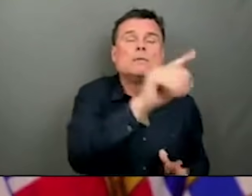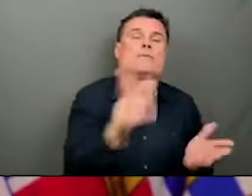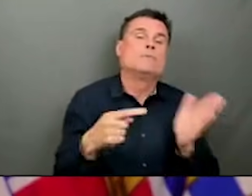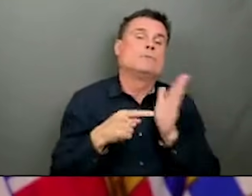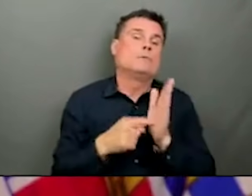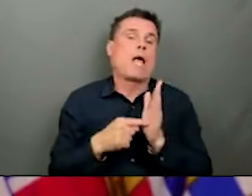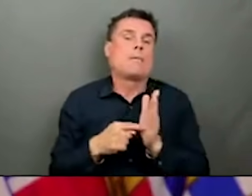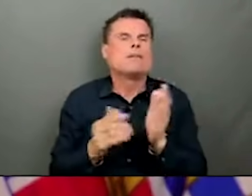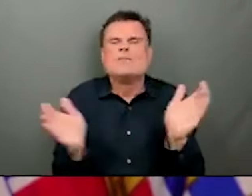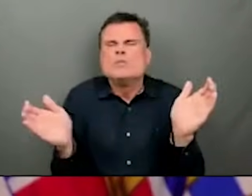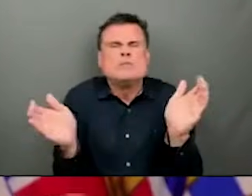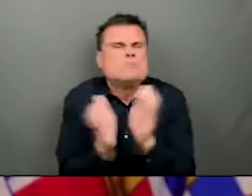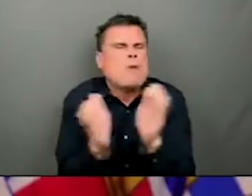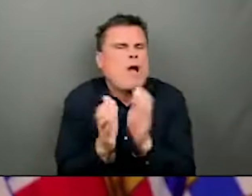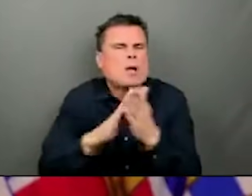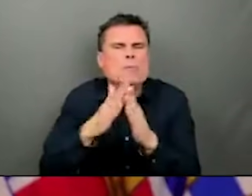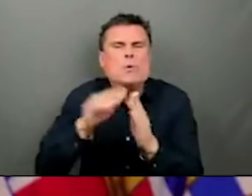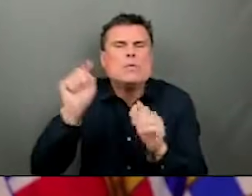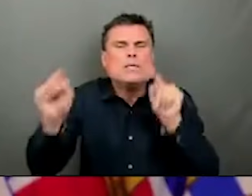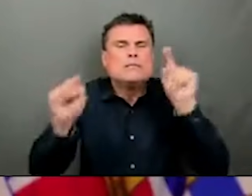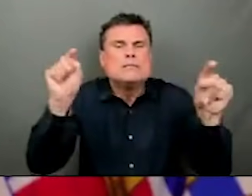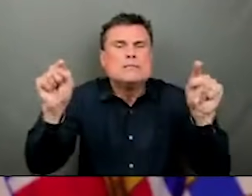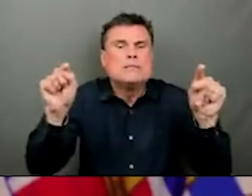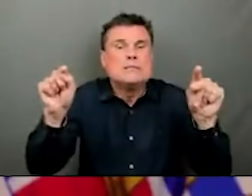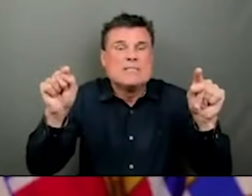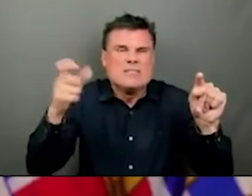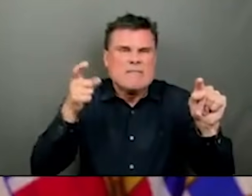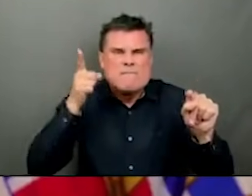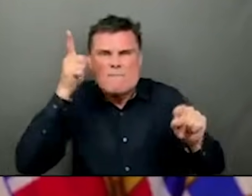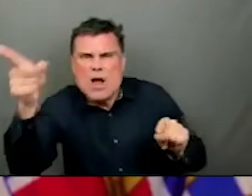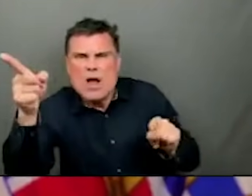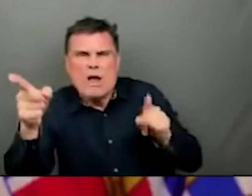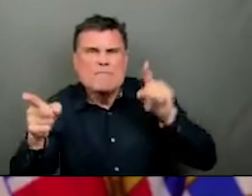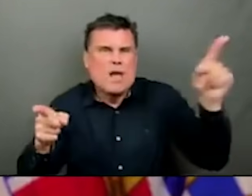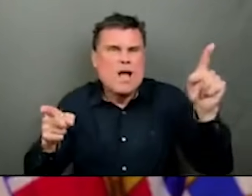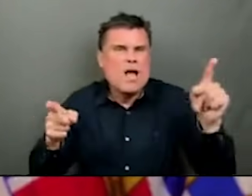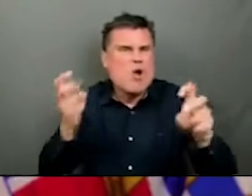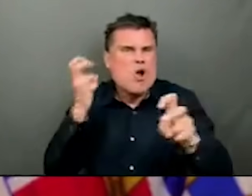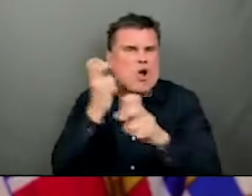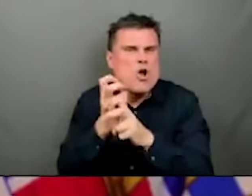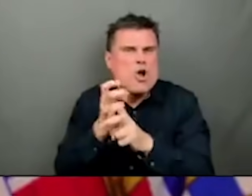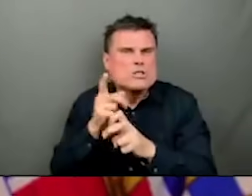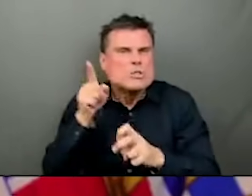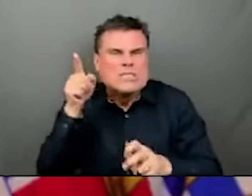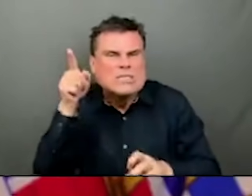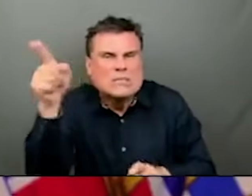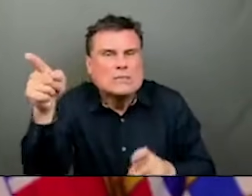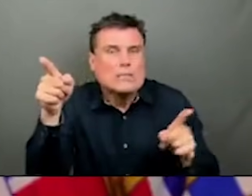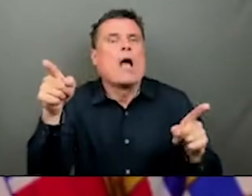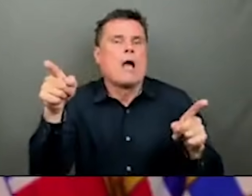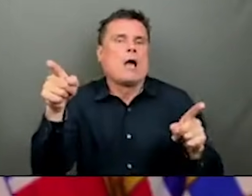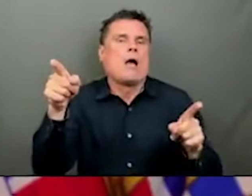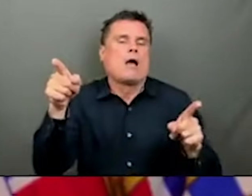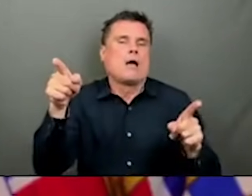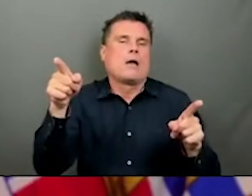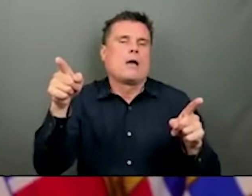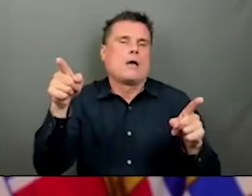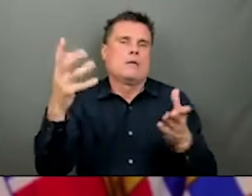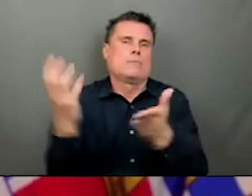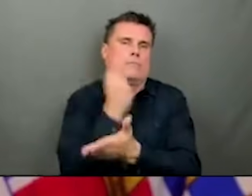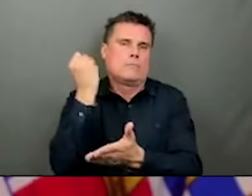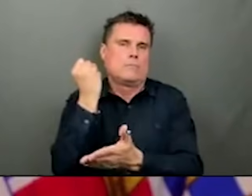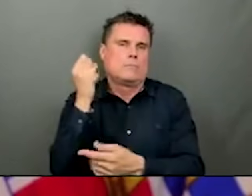take logistically challenged to get to, etc. So we've done quite a few communities that way, and we've